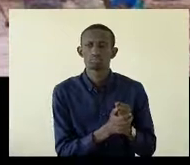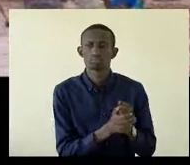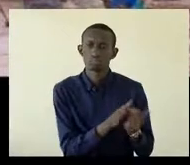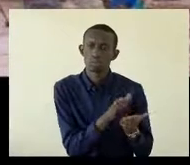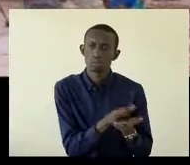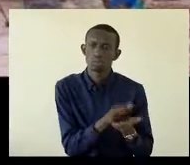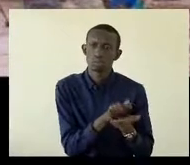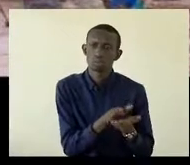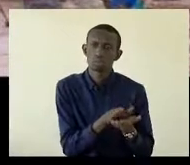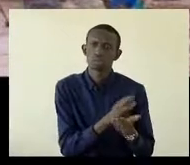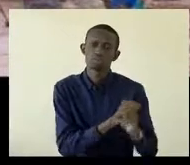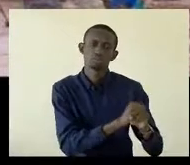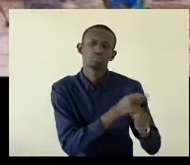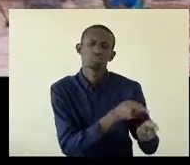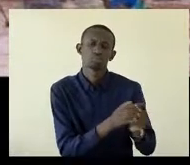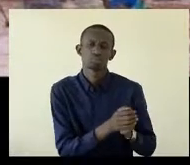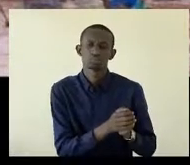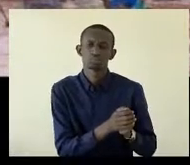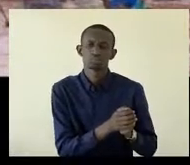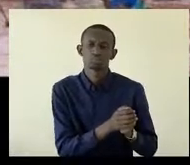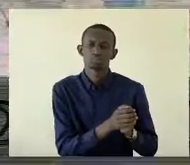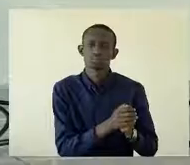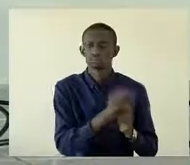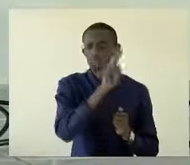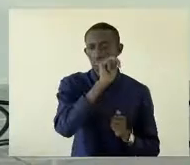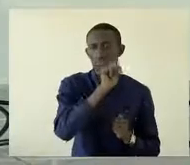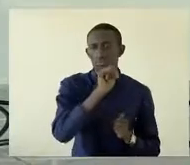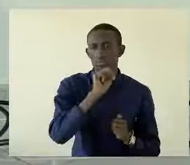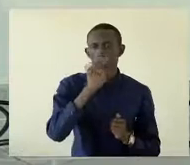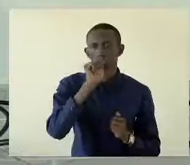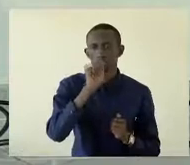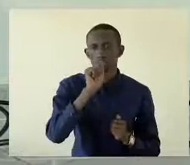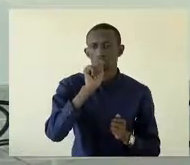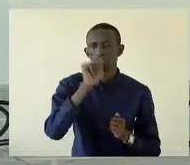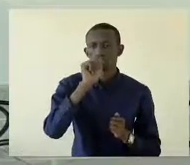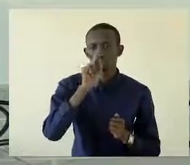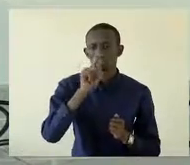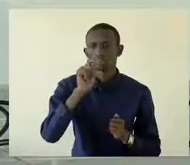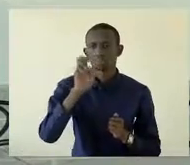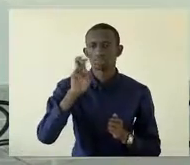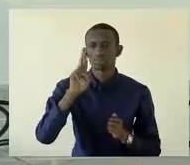these resources. Mutungo kamili, natural resources.